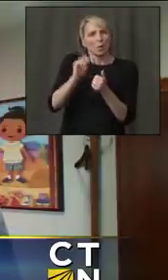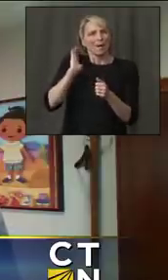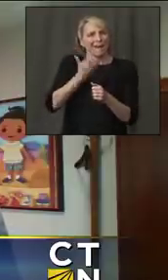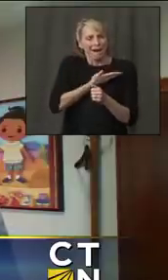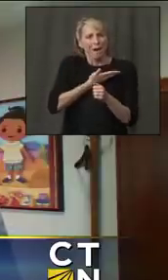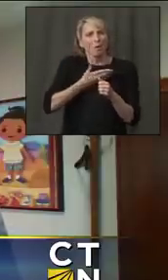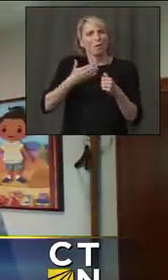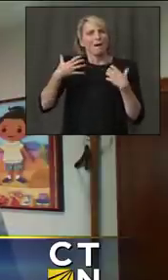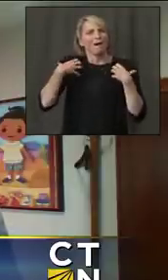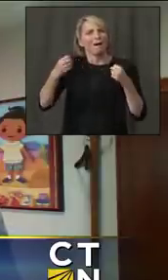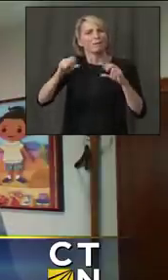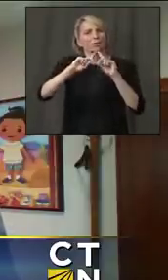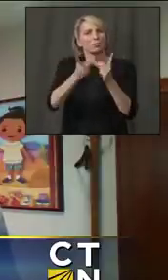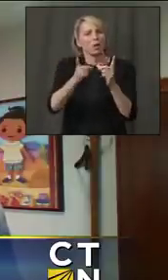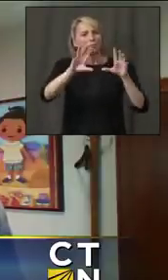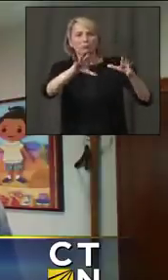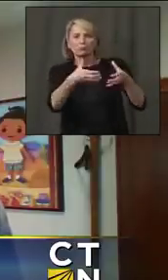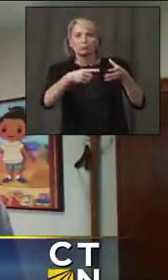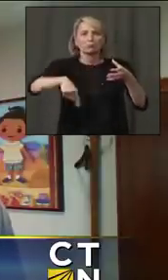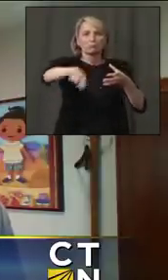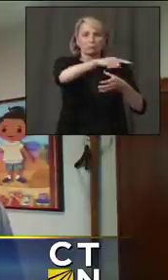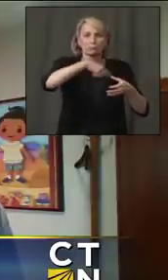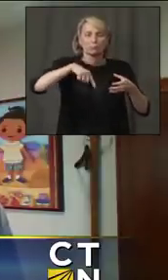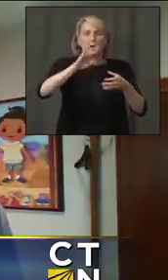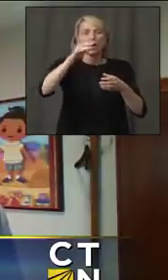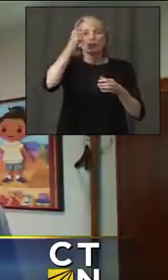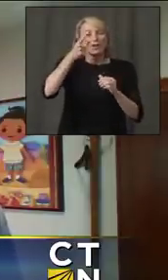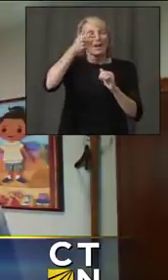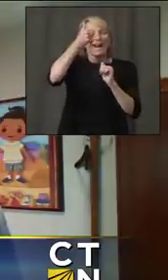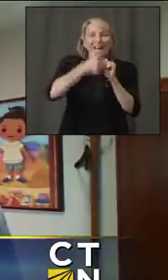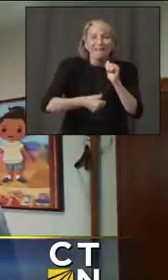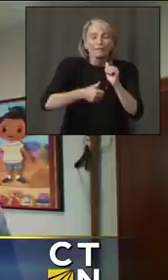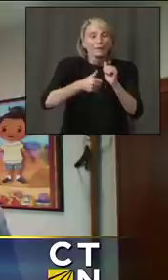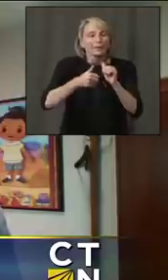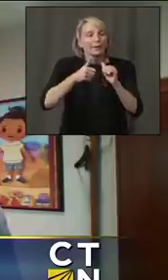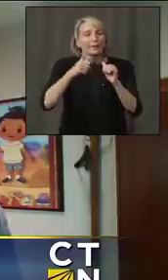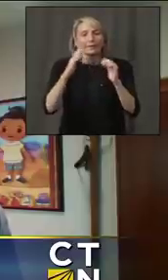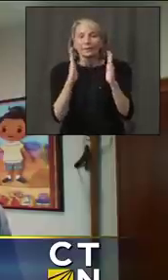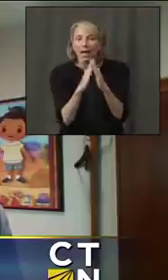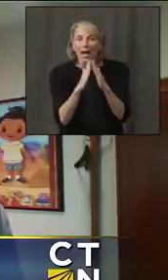input. Every situation is a little bit different. Every